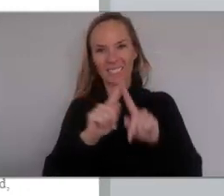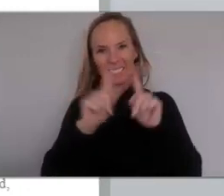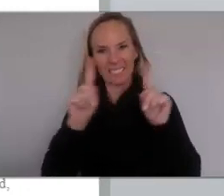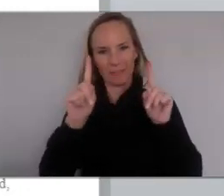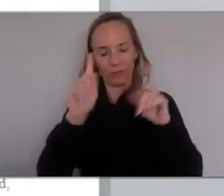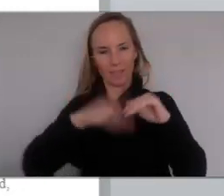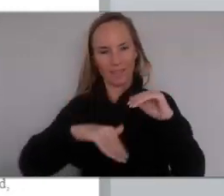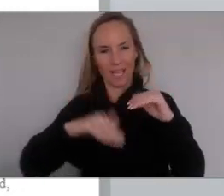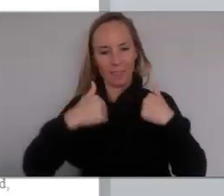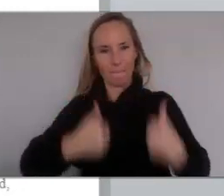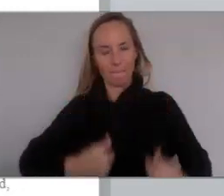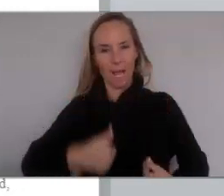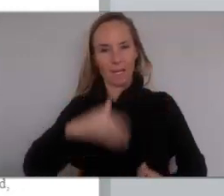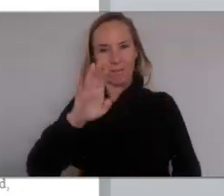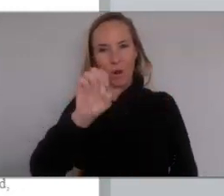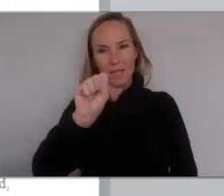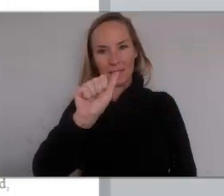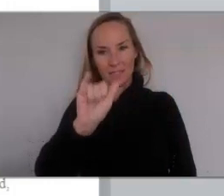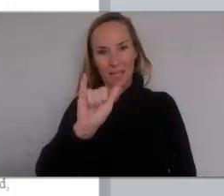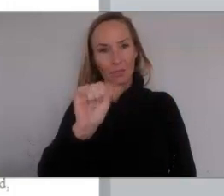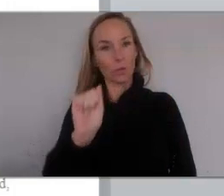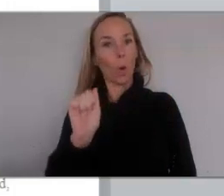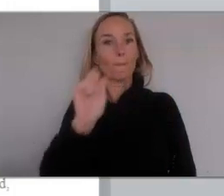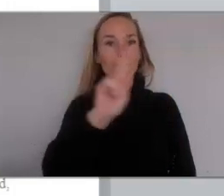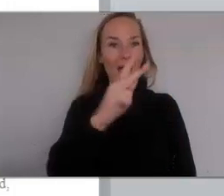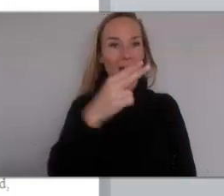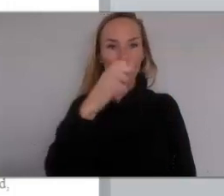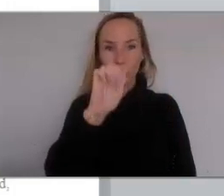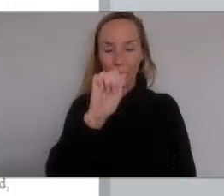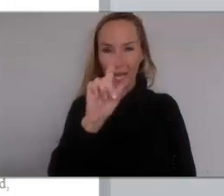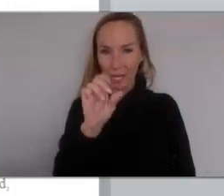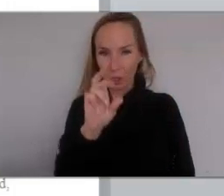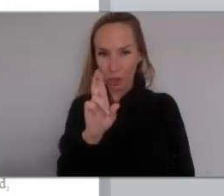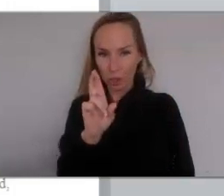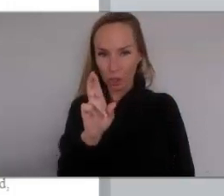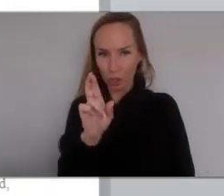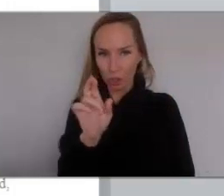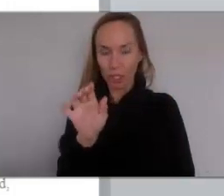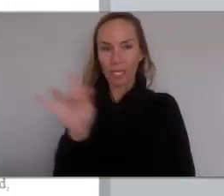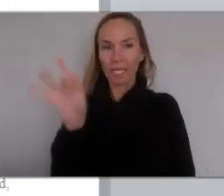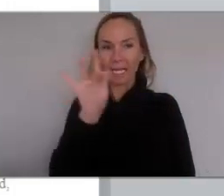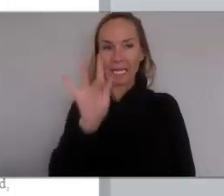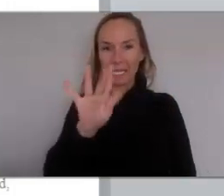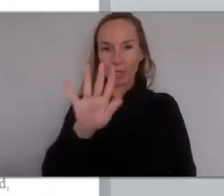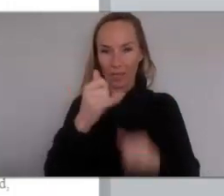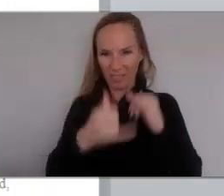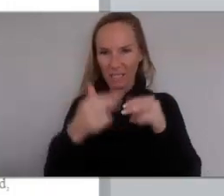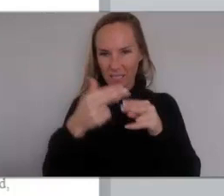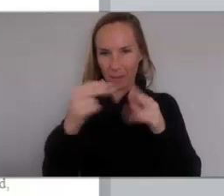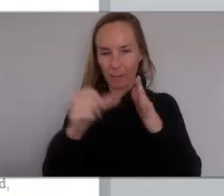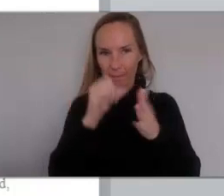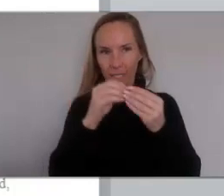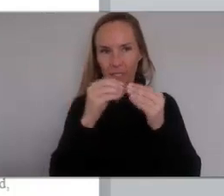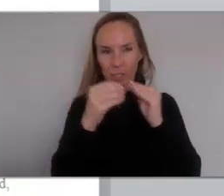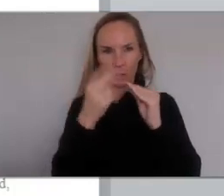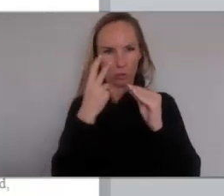body of your essay. So go back into your header and click your last name and the page number.